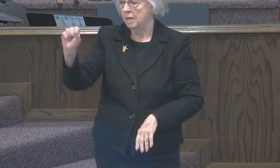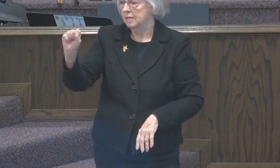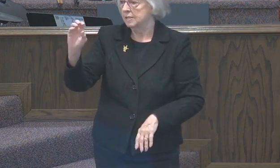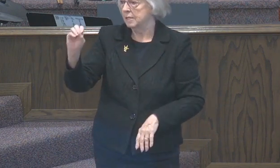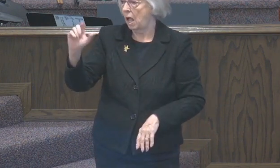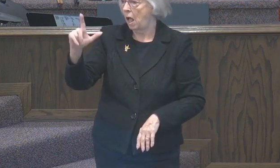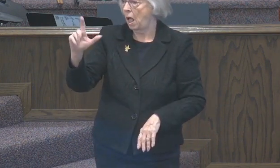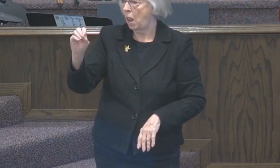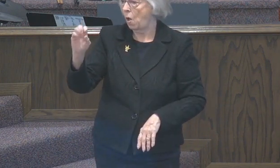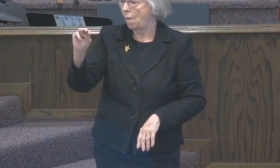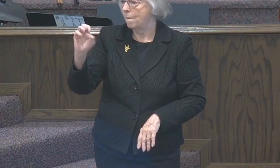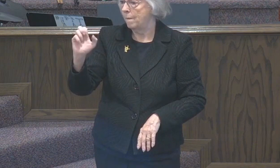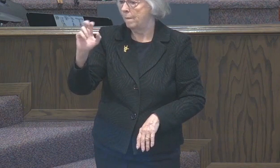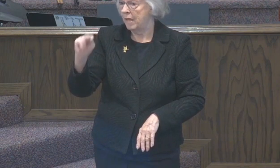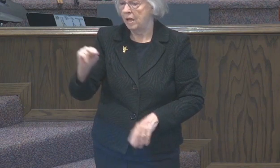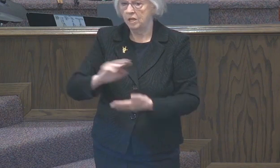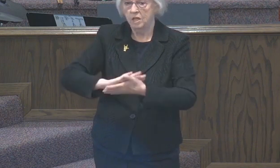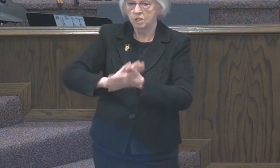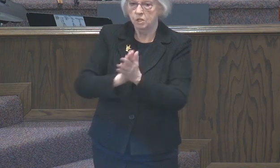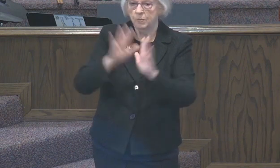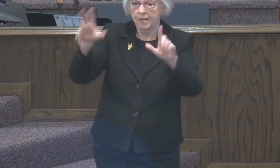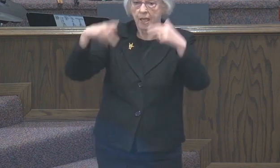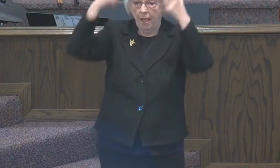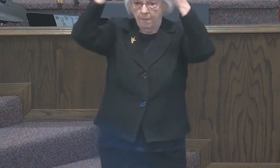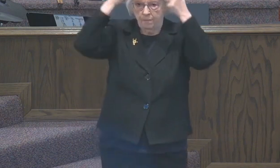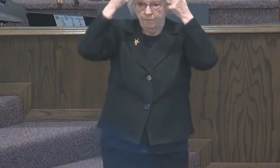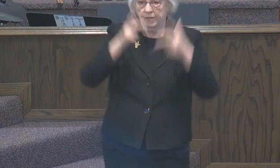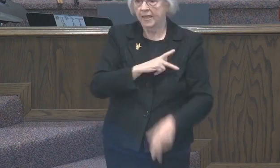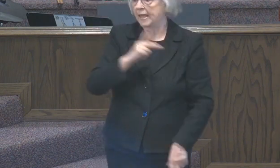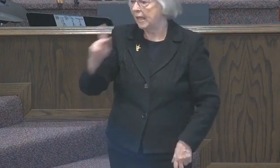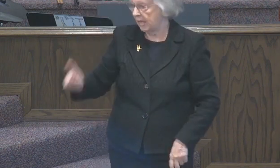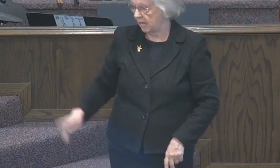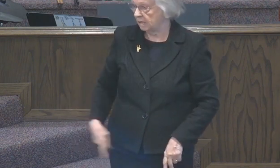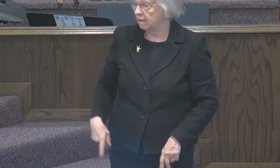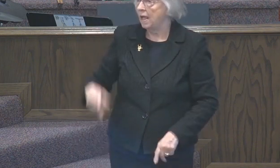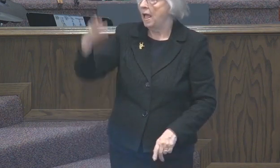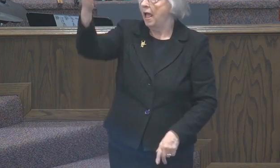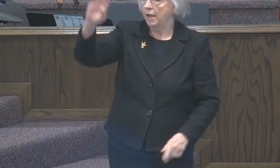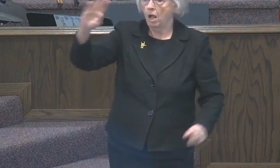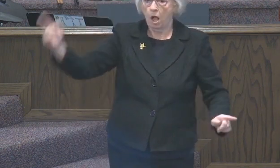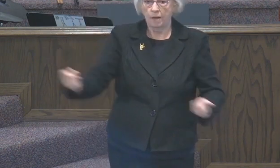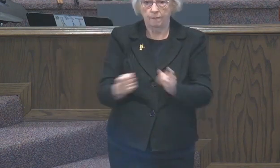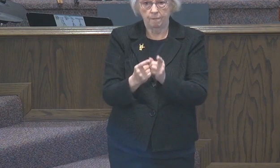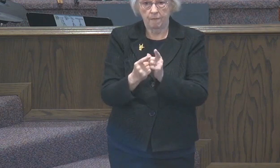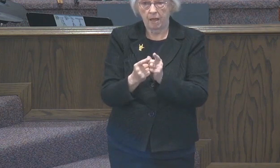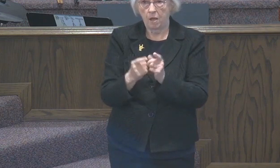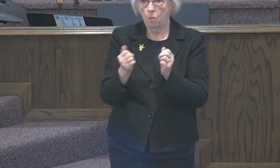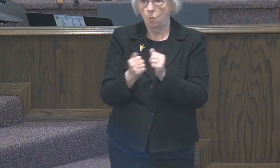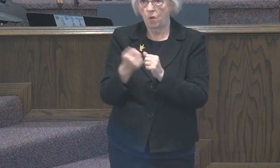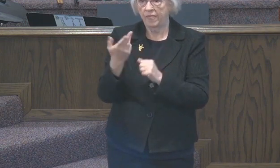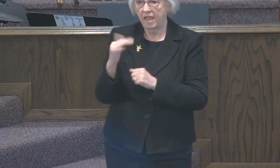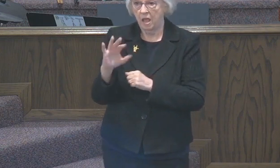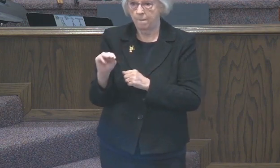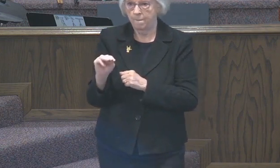just been anointed king. He had just been named king. And God met with him, all right, in 1 Kings chapter